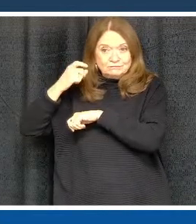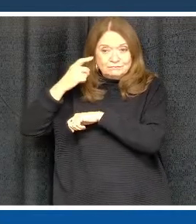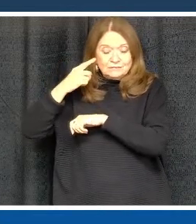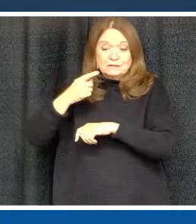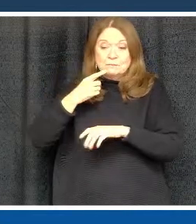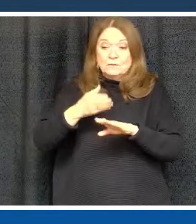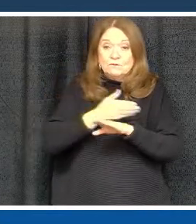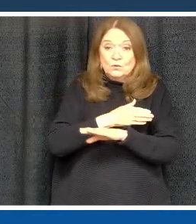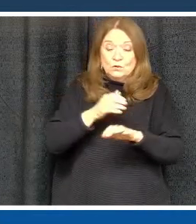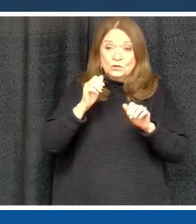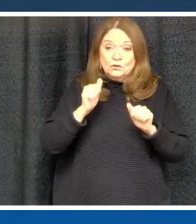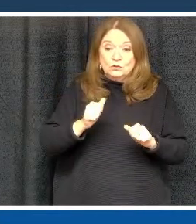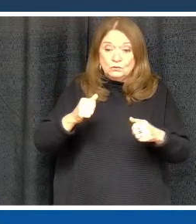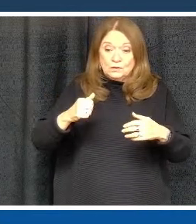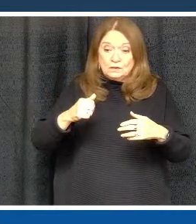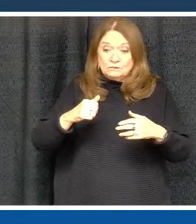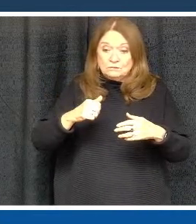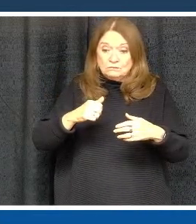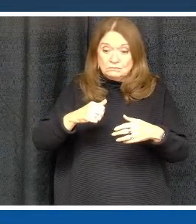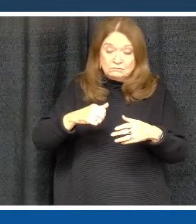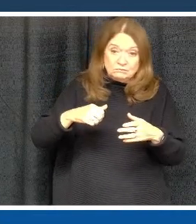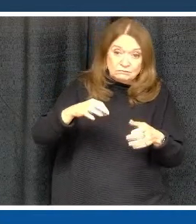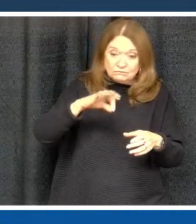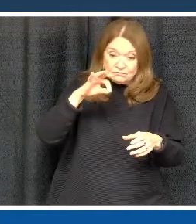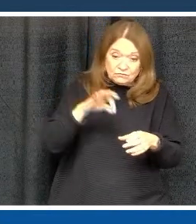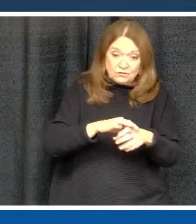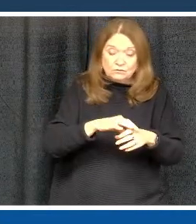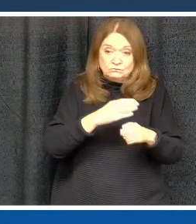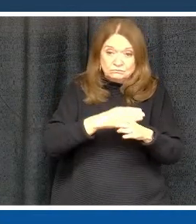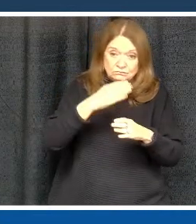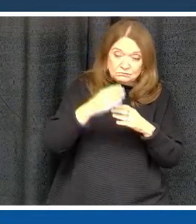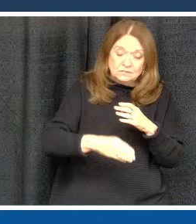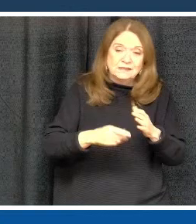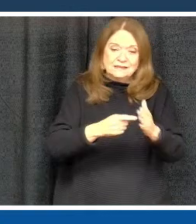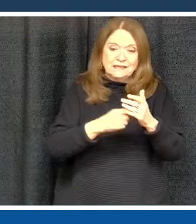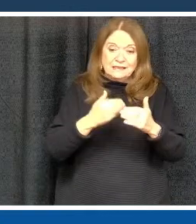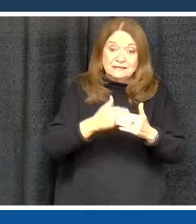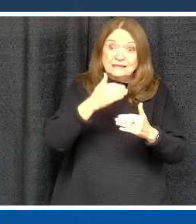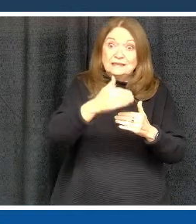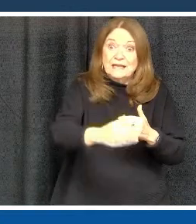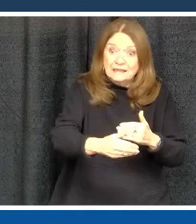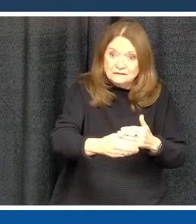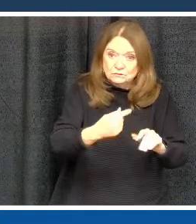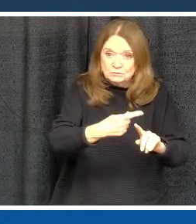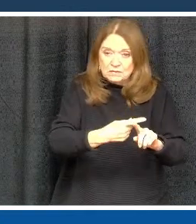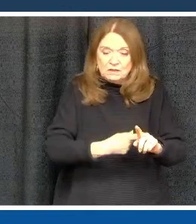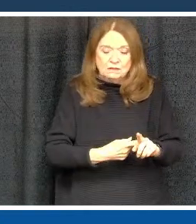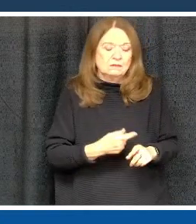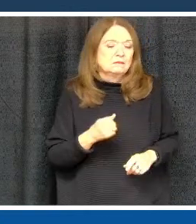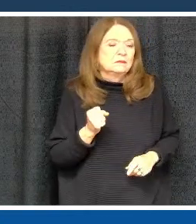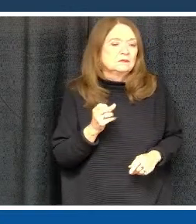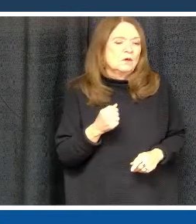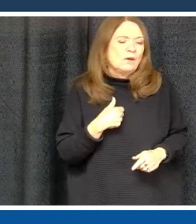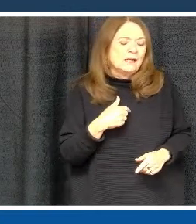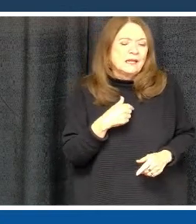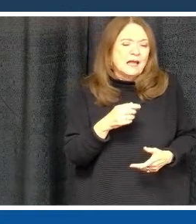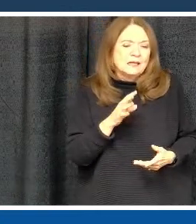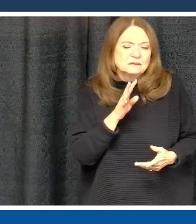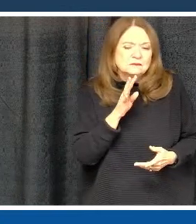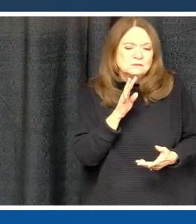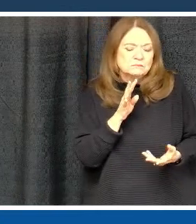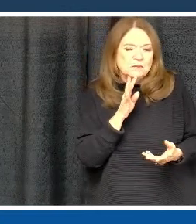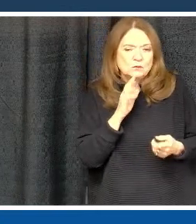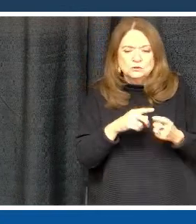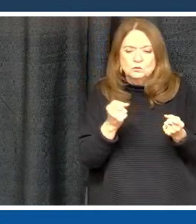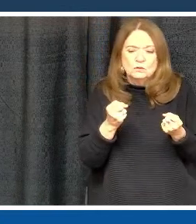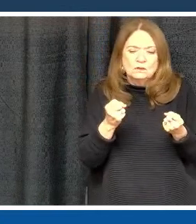you can codify a vote, it usually takes at the next reading or the next month. So, and I spoke with a lot of the